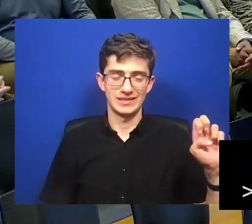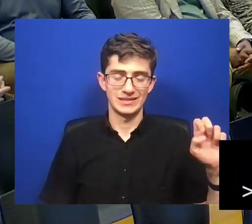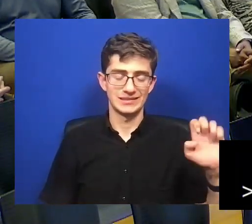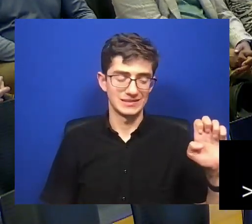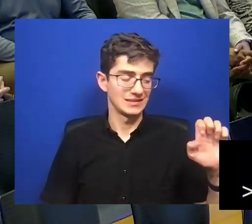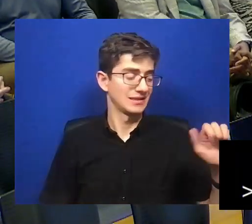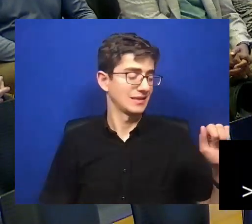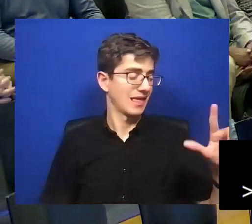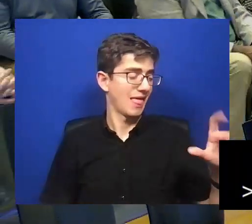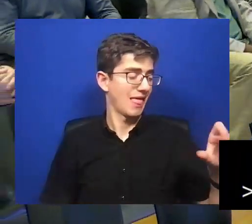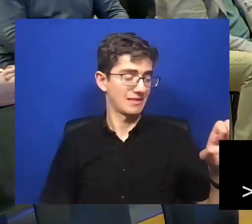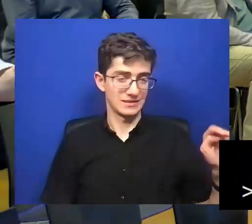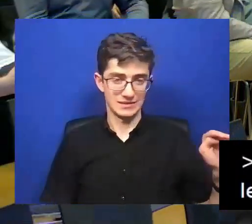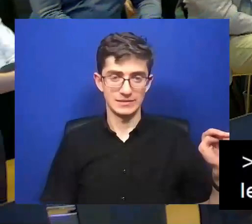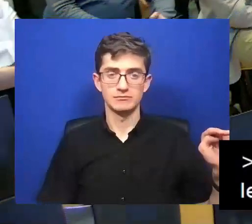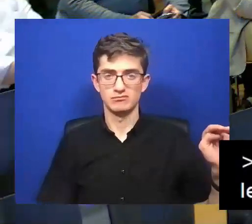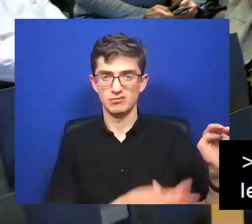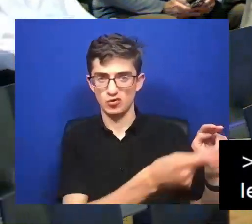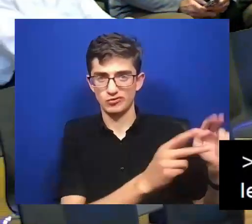hi?